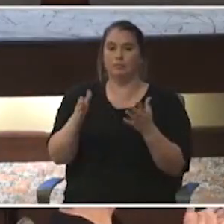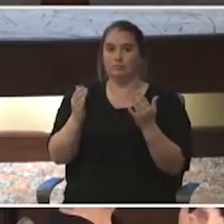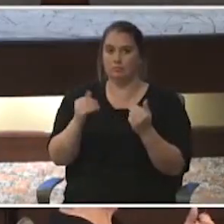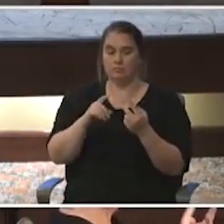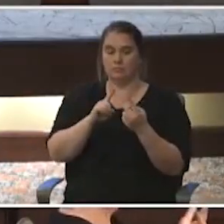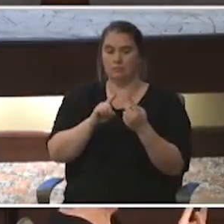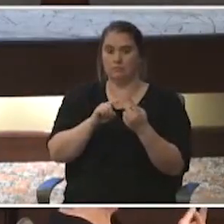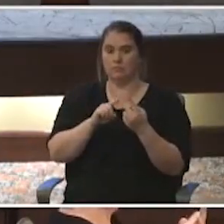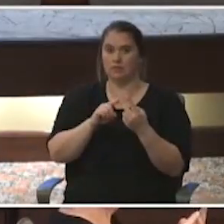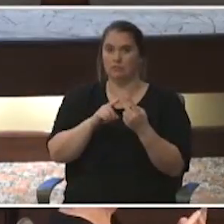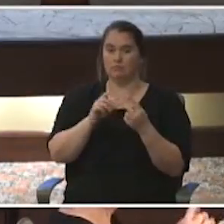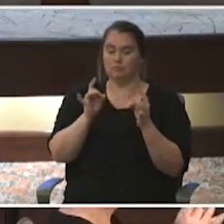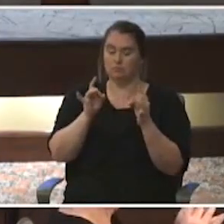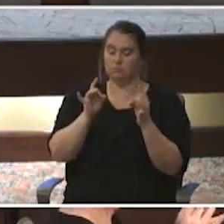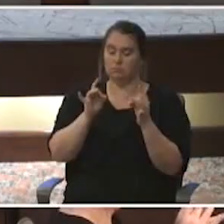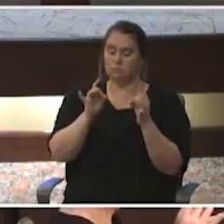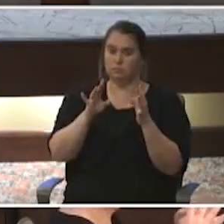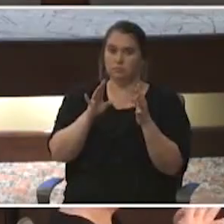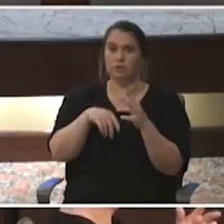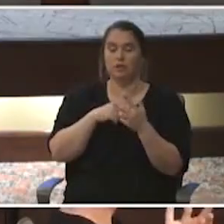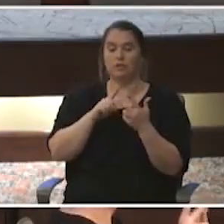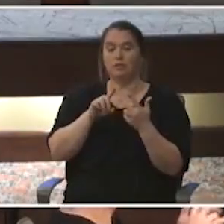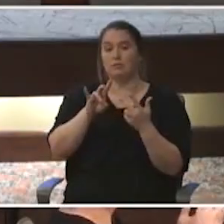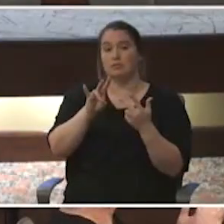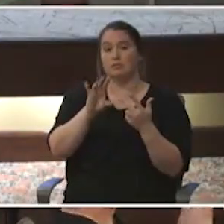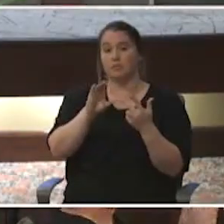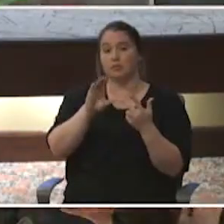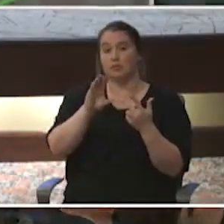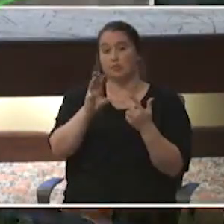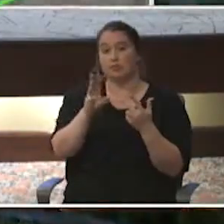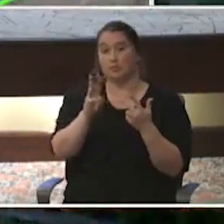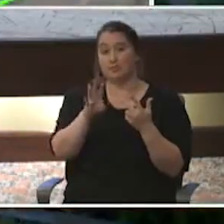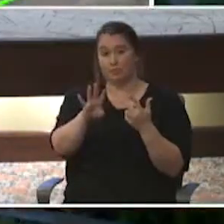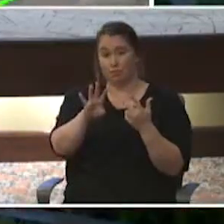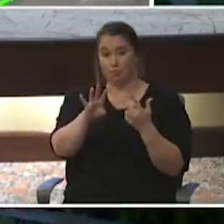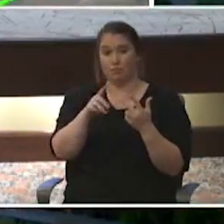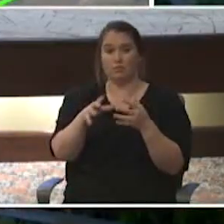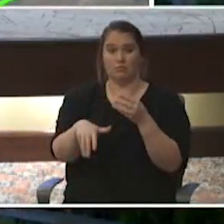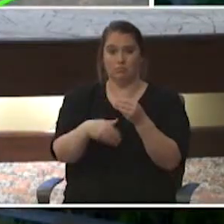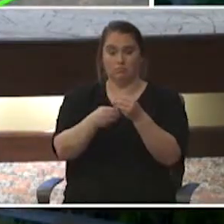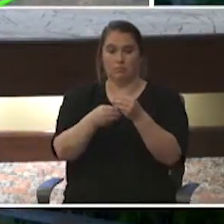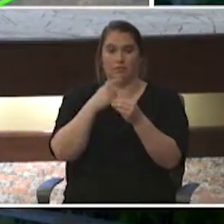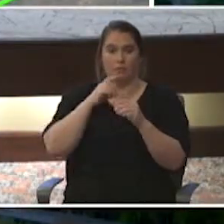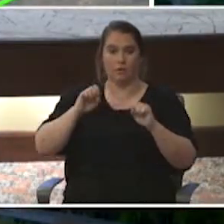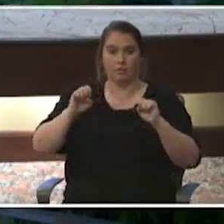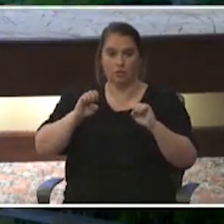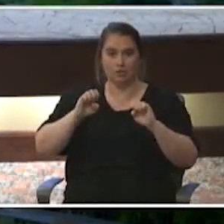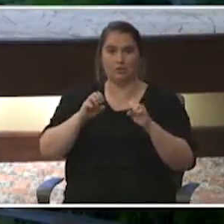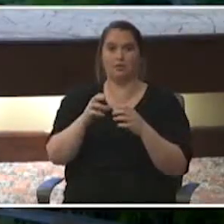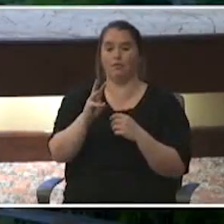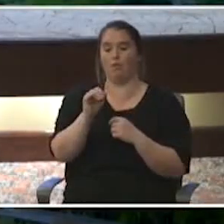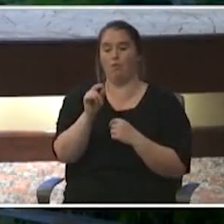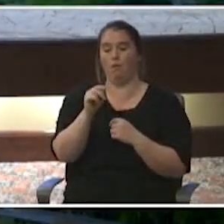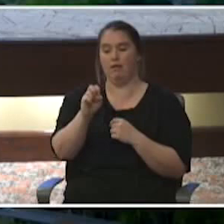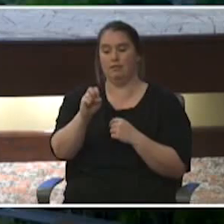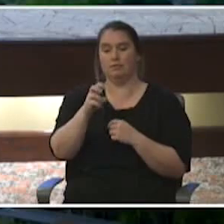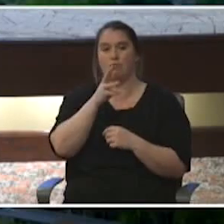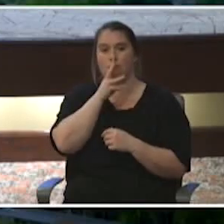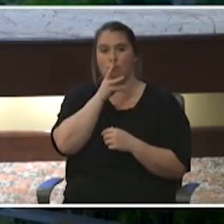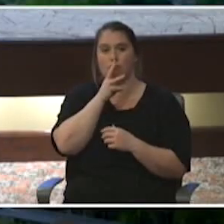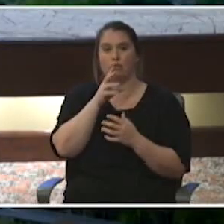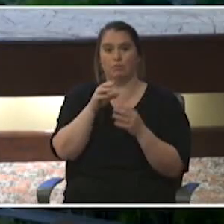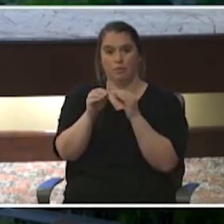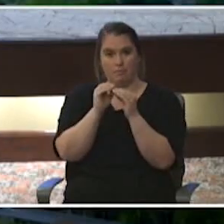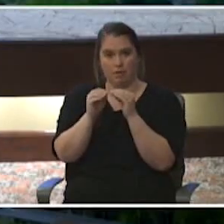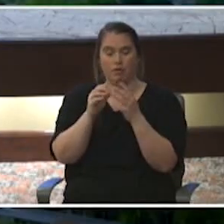difficult conditions. Item 764 is a ratification of an emergency wastewater repair between the 2600